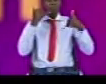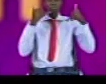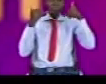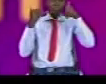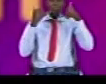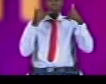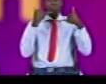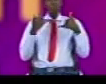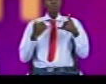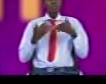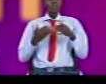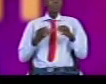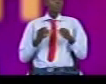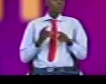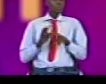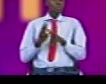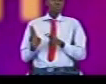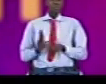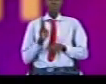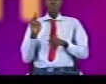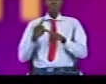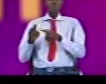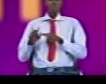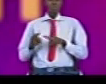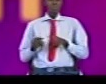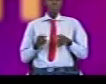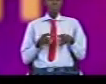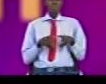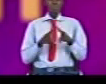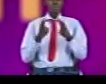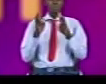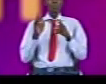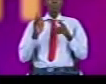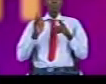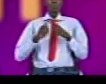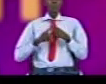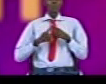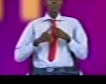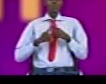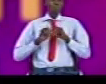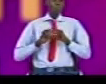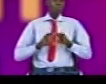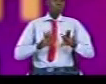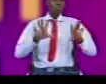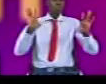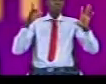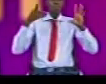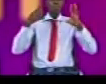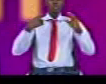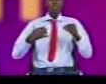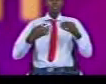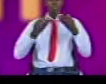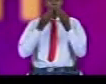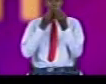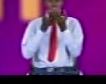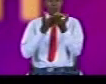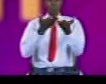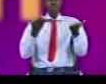Use every means to spread the news of this great event.